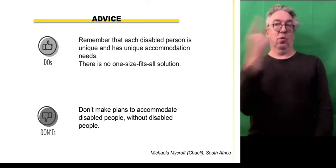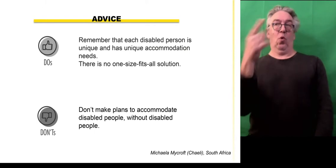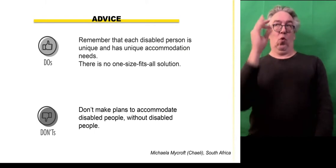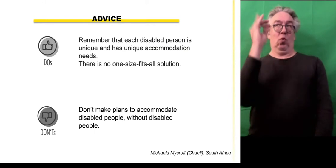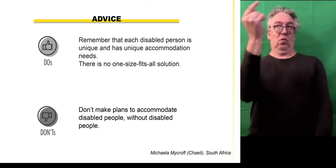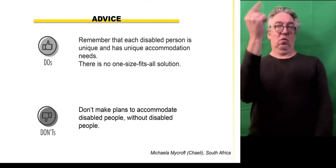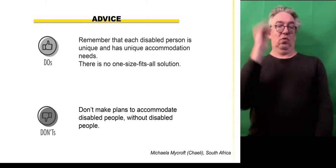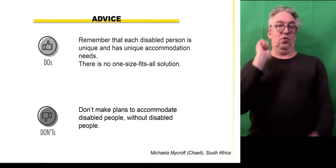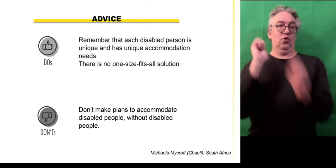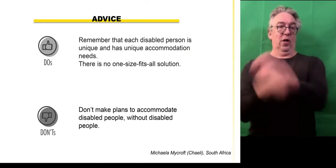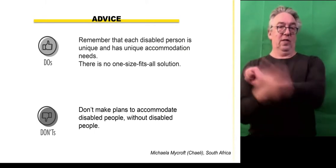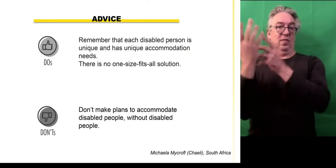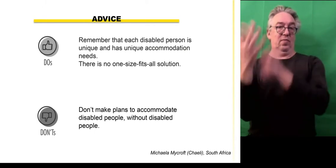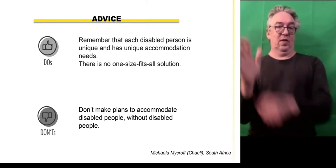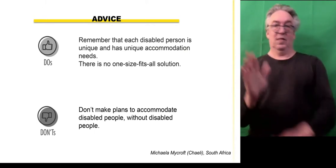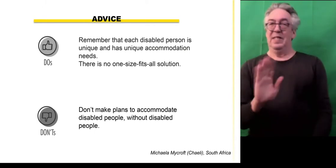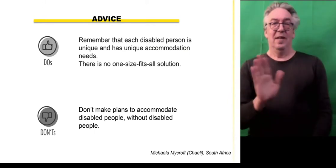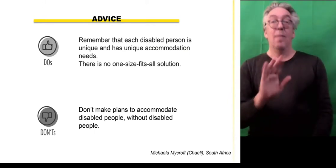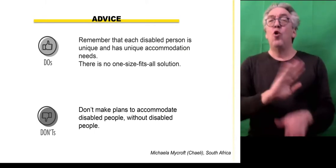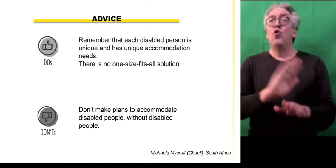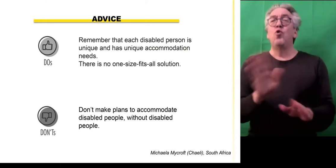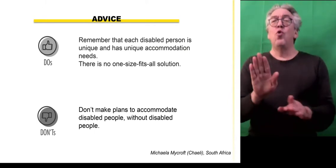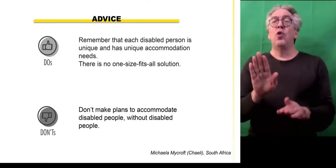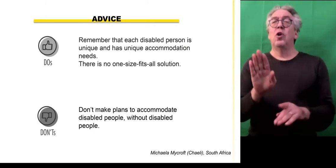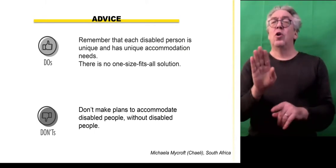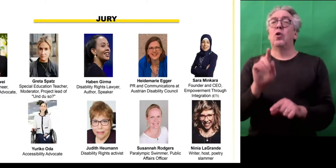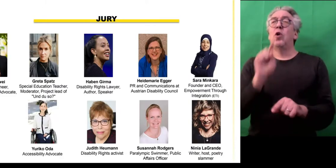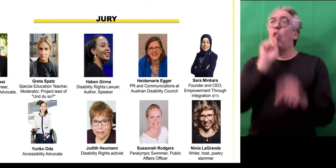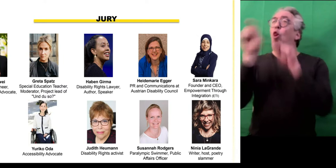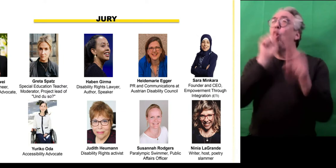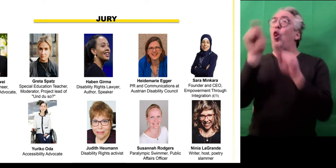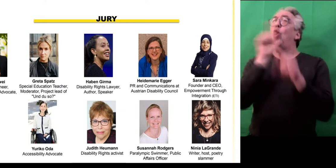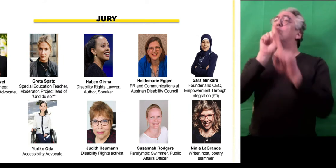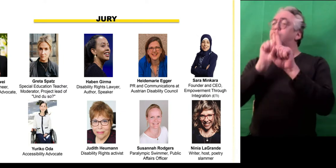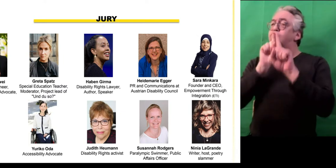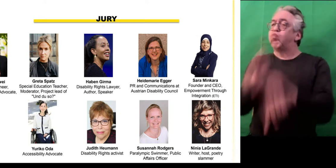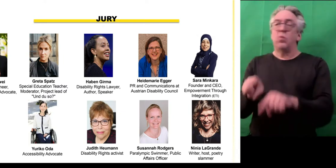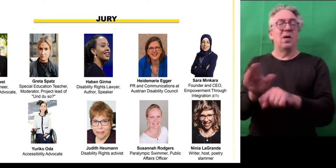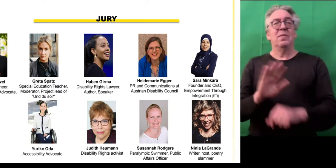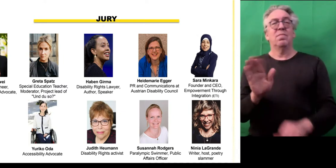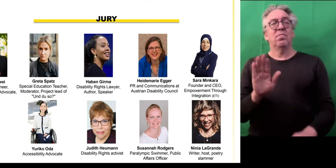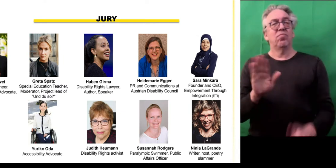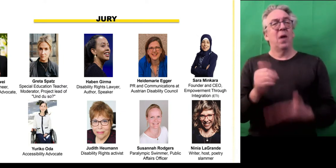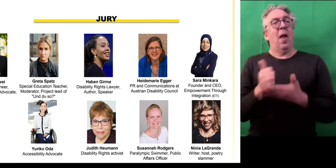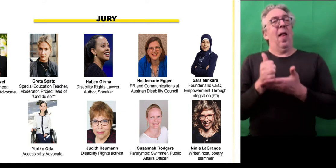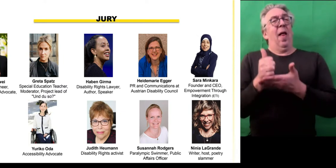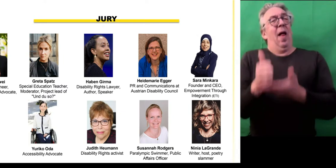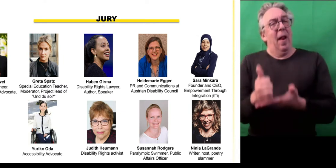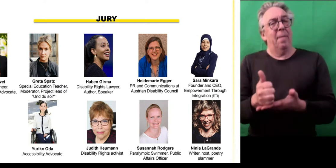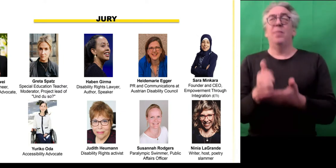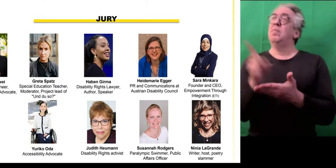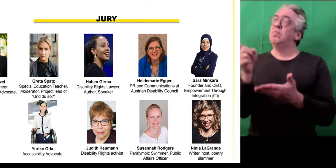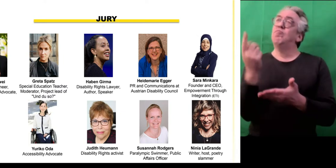do make a teachable moments. So thank you, Georgine, for this very